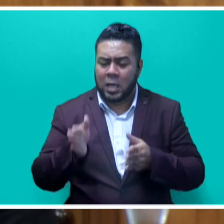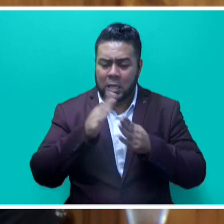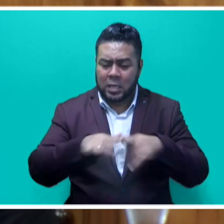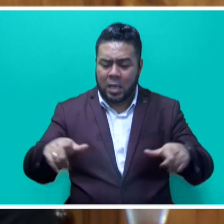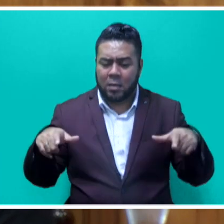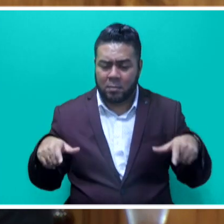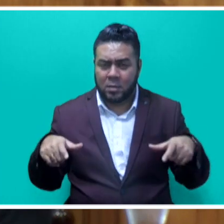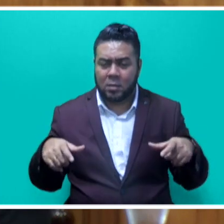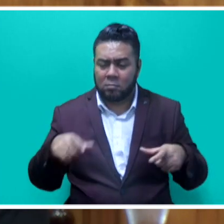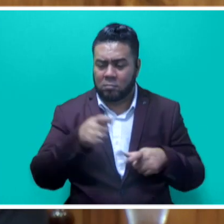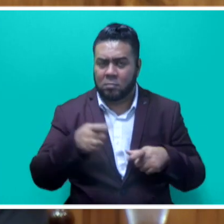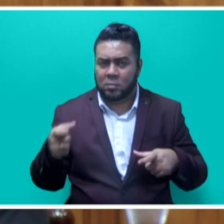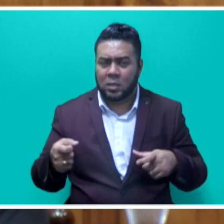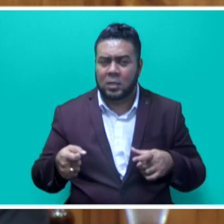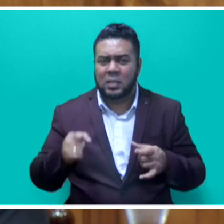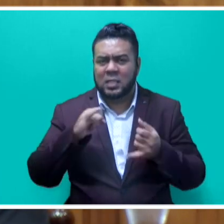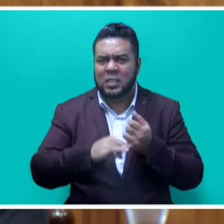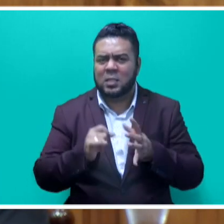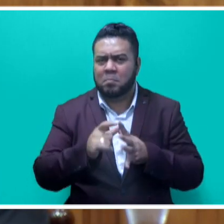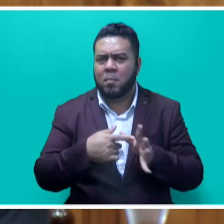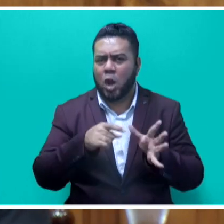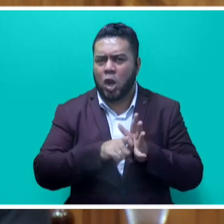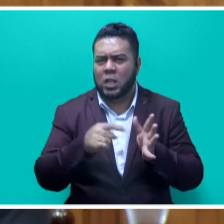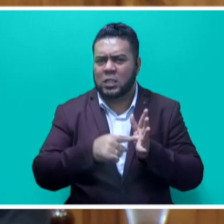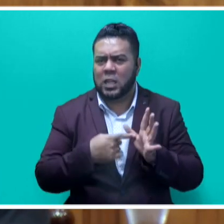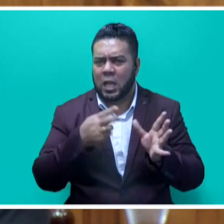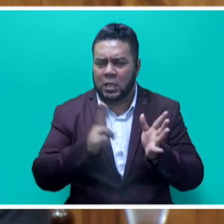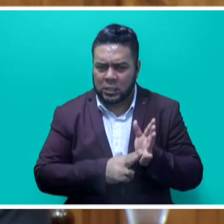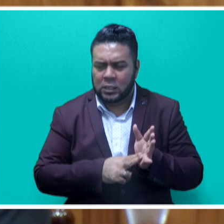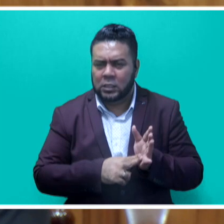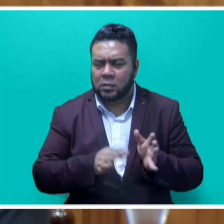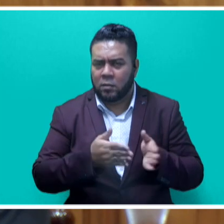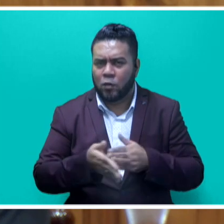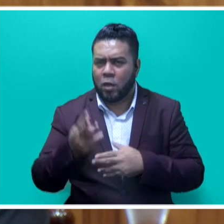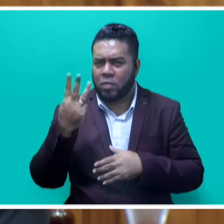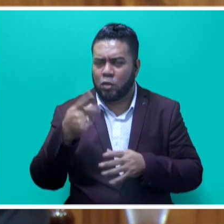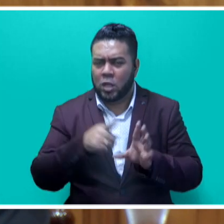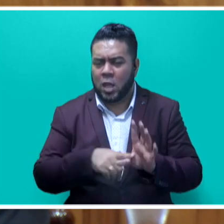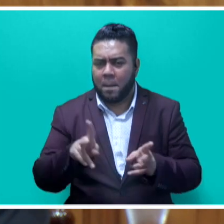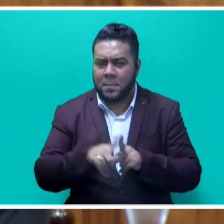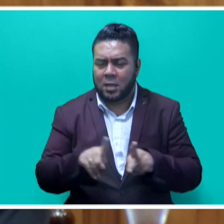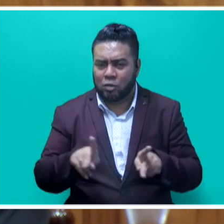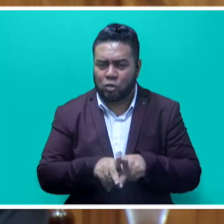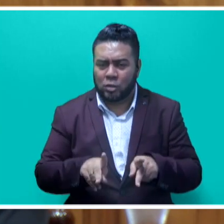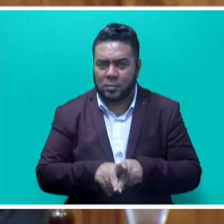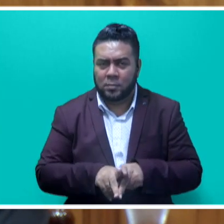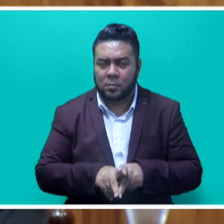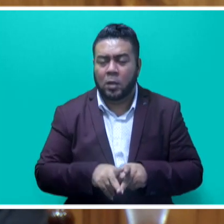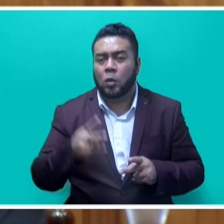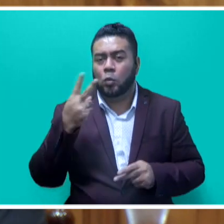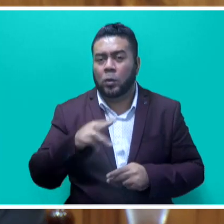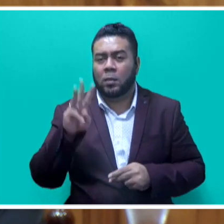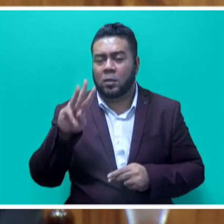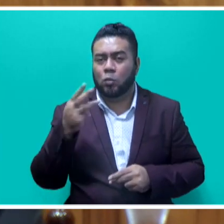endorsed the hosting of a Spartan Trifecta event in Fiji for a 3-year partnership, 2023,